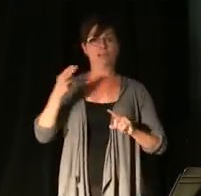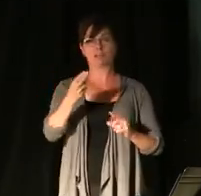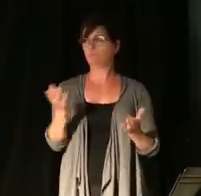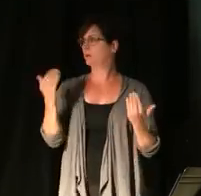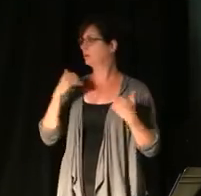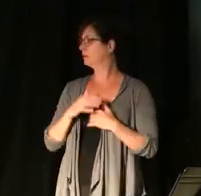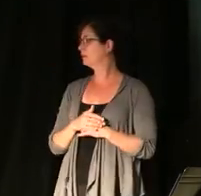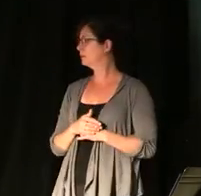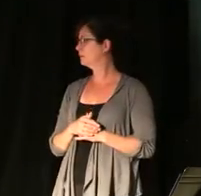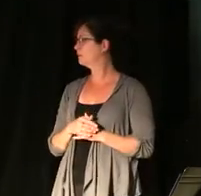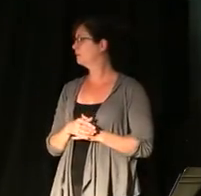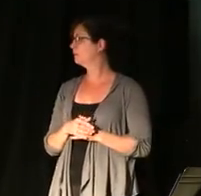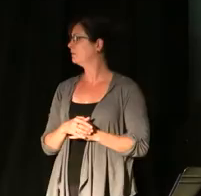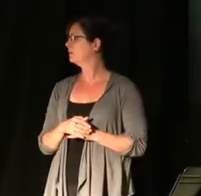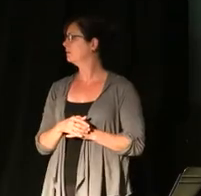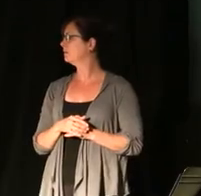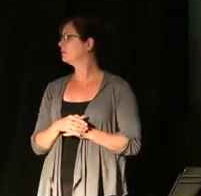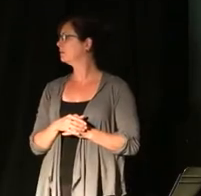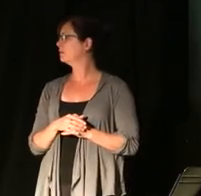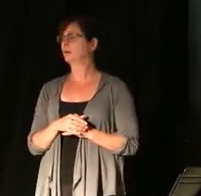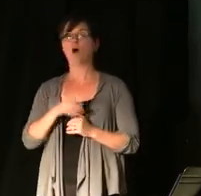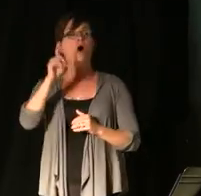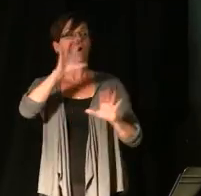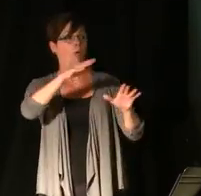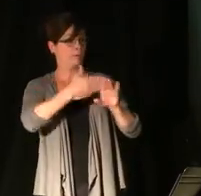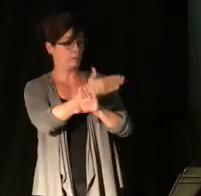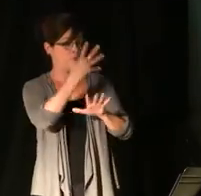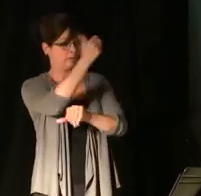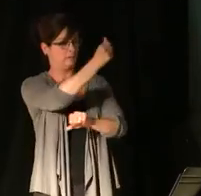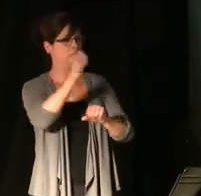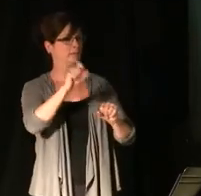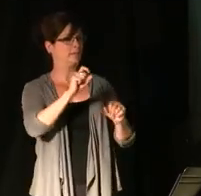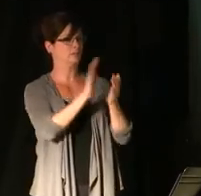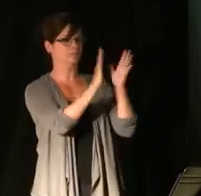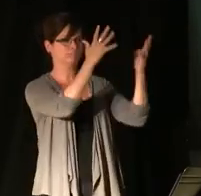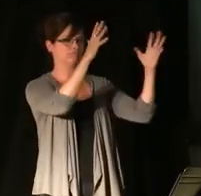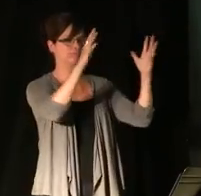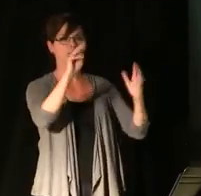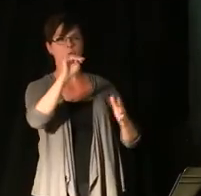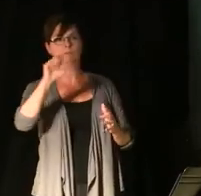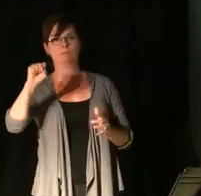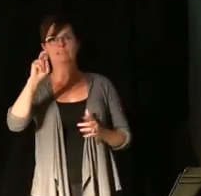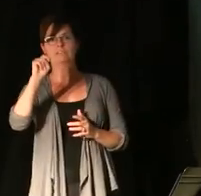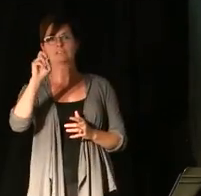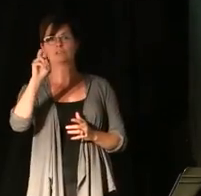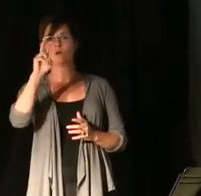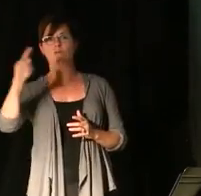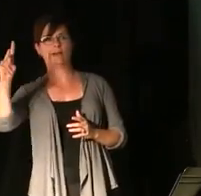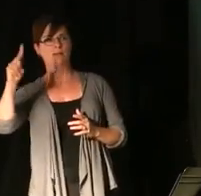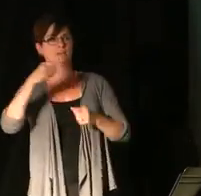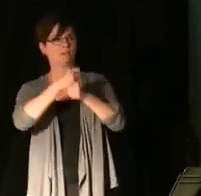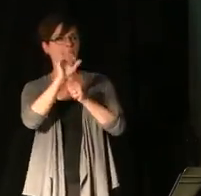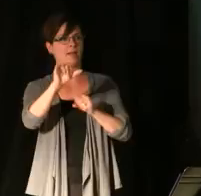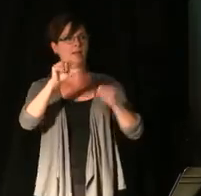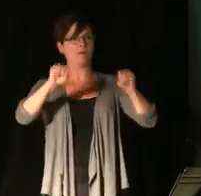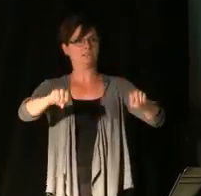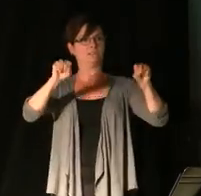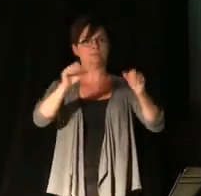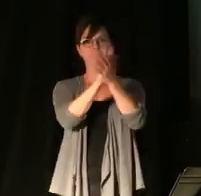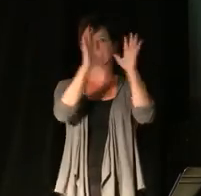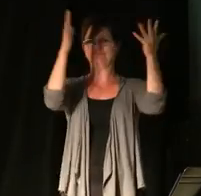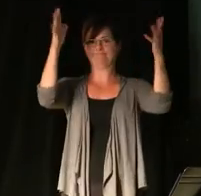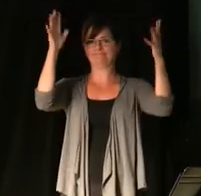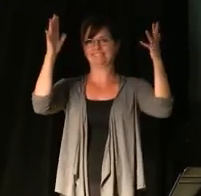Before everybody leaves, we need to give a shout out to Miss Novak, because she's the one who made most of this possible. We wouldn't be here without